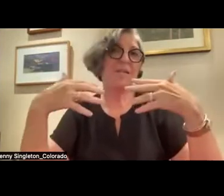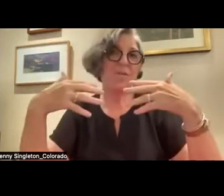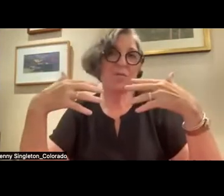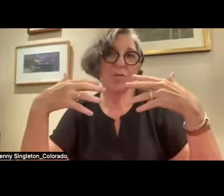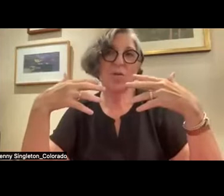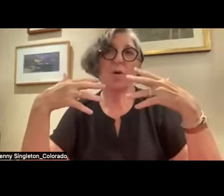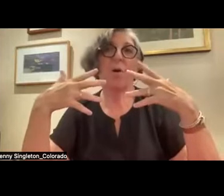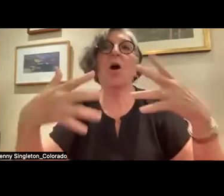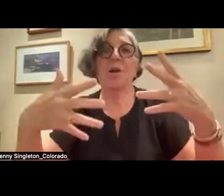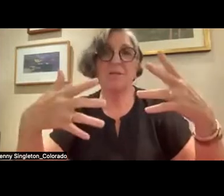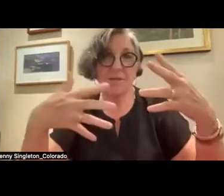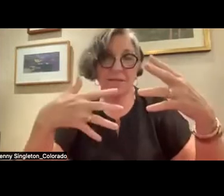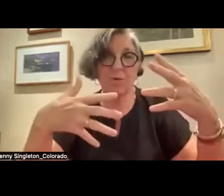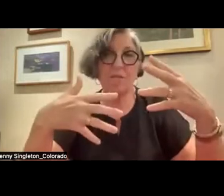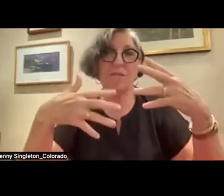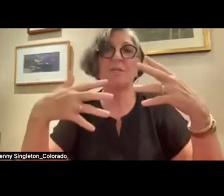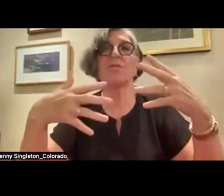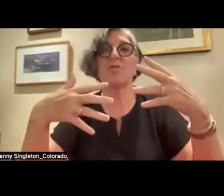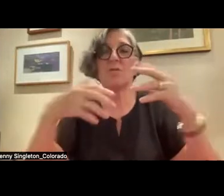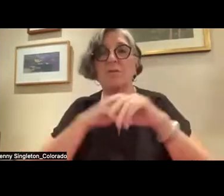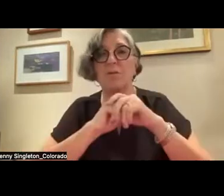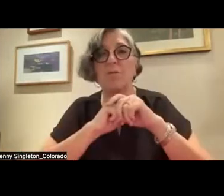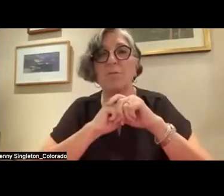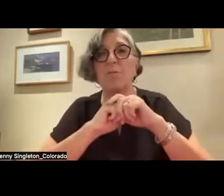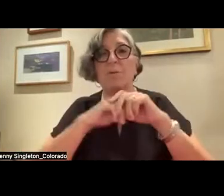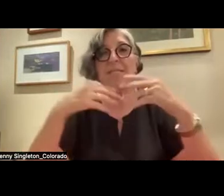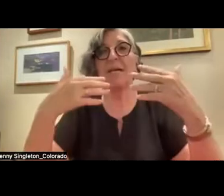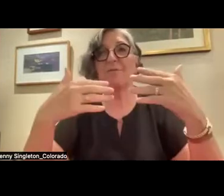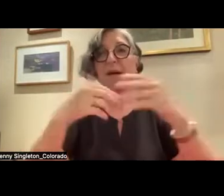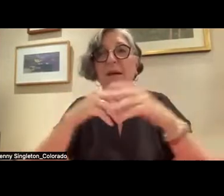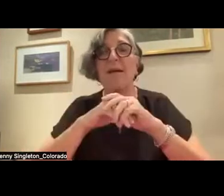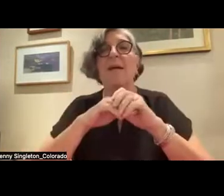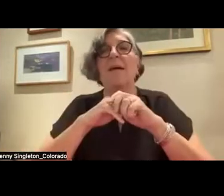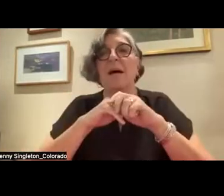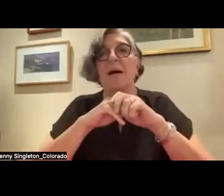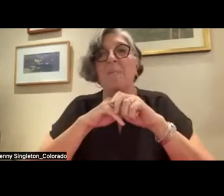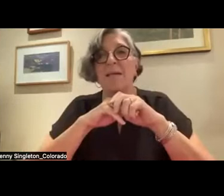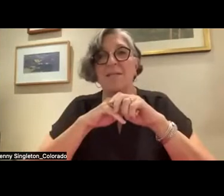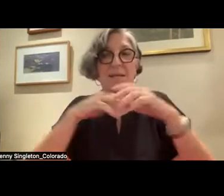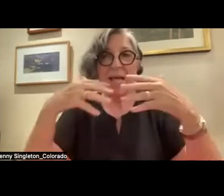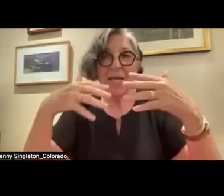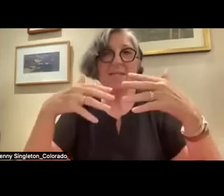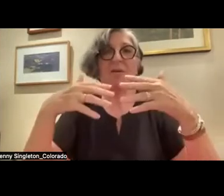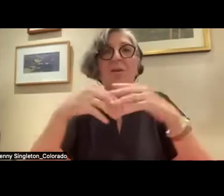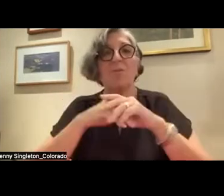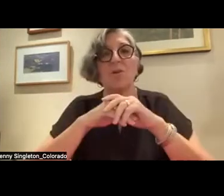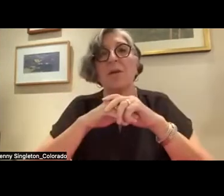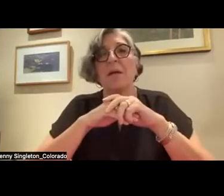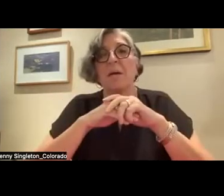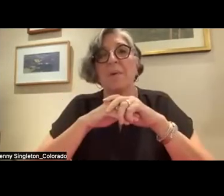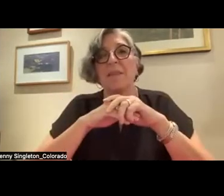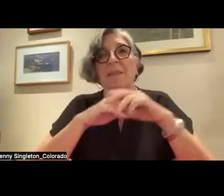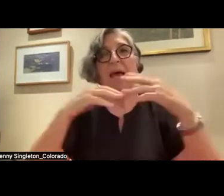of individuals who are part of this linguistic cultural group who identify as an ASL